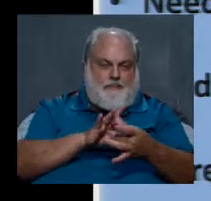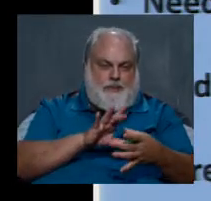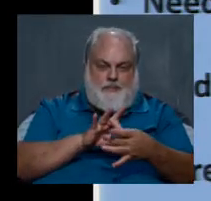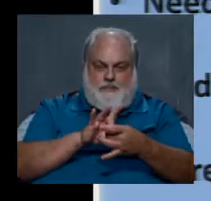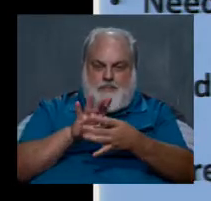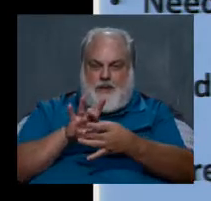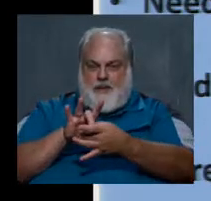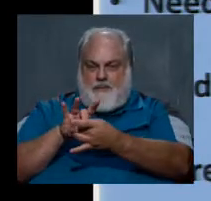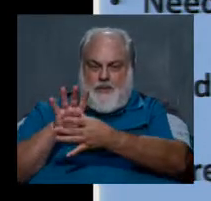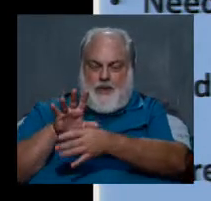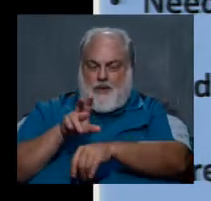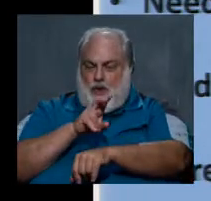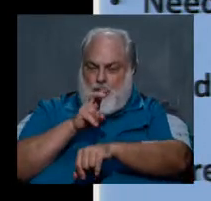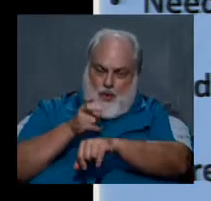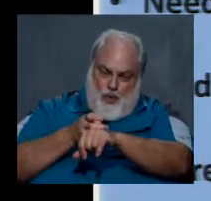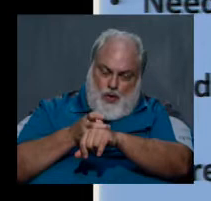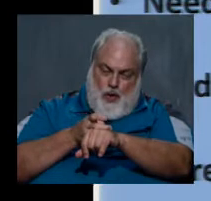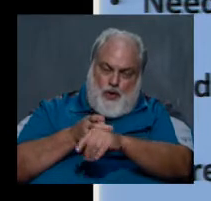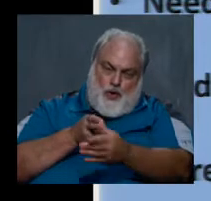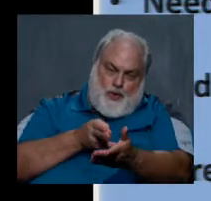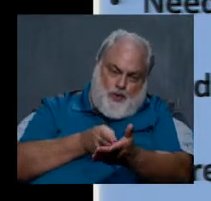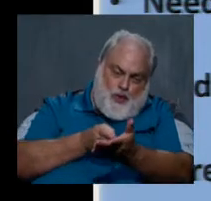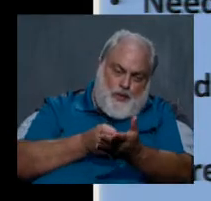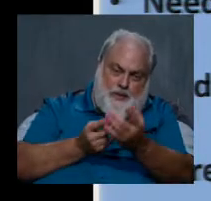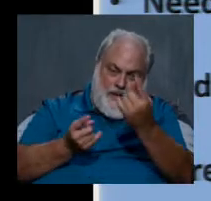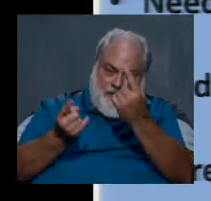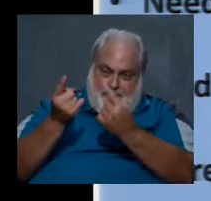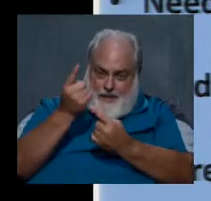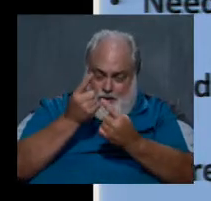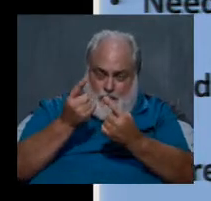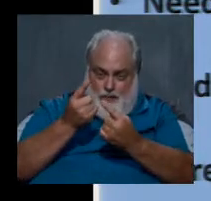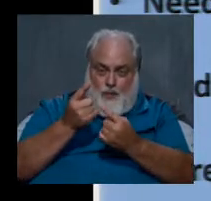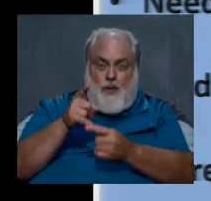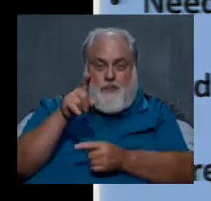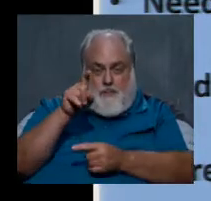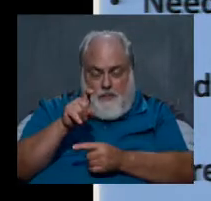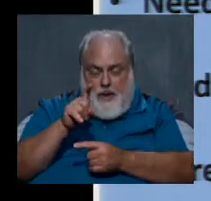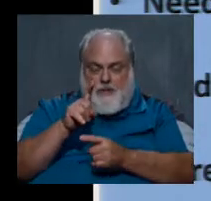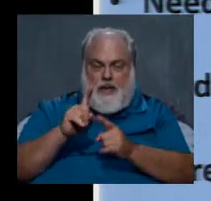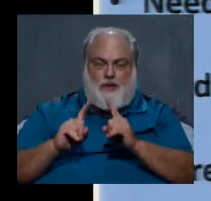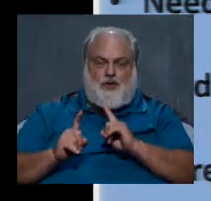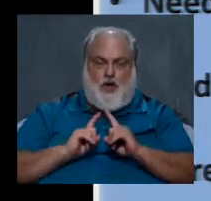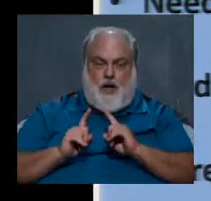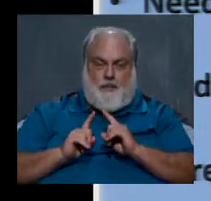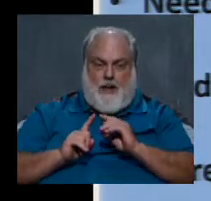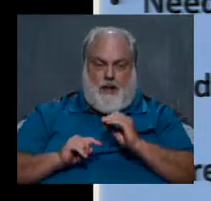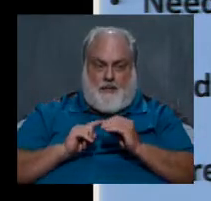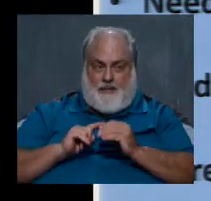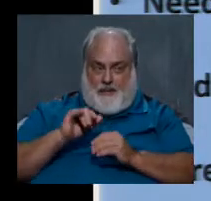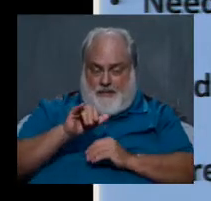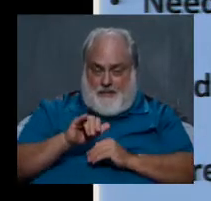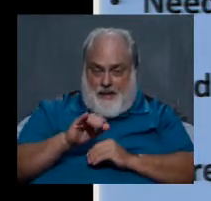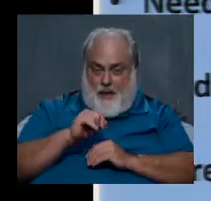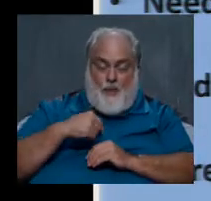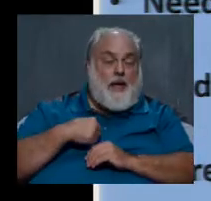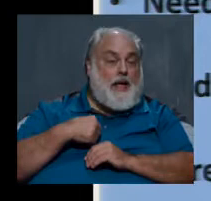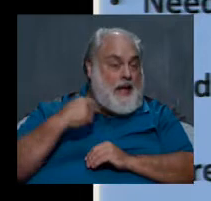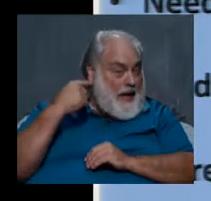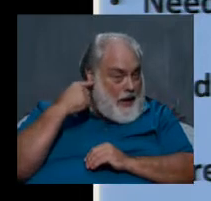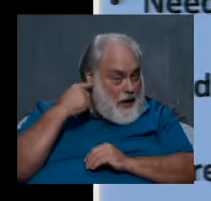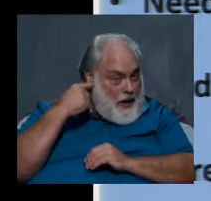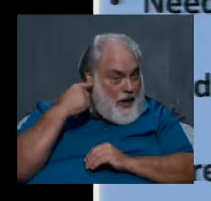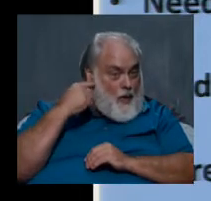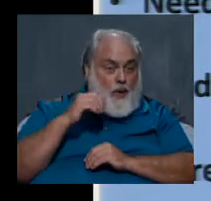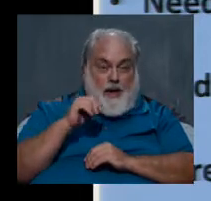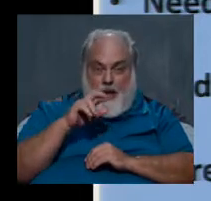here. These are hard truths to ponder, but I think it's some things we need to start talking about. And we hear your voices, and we care, but